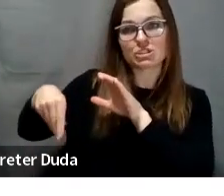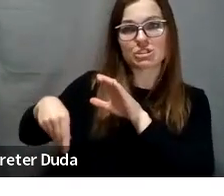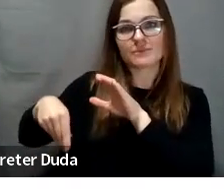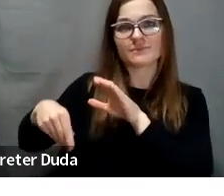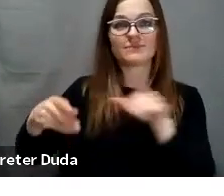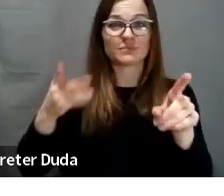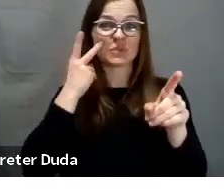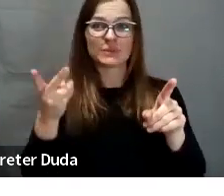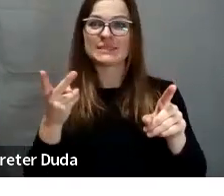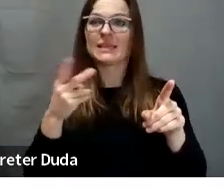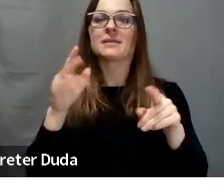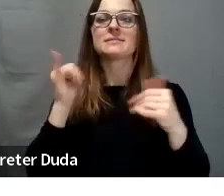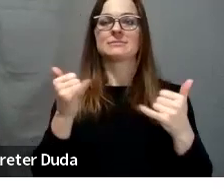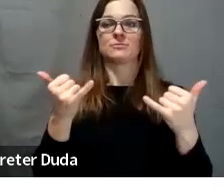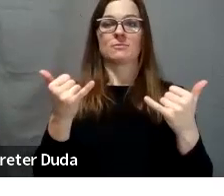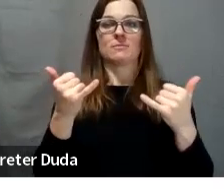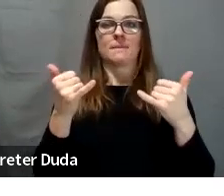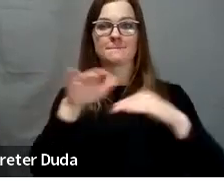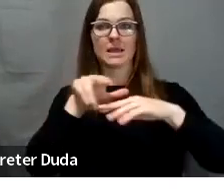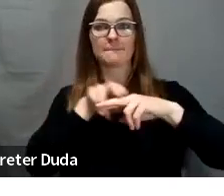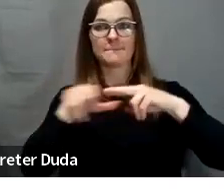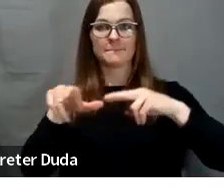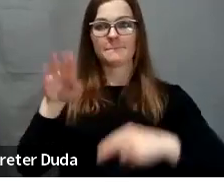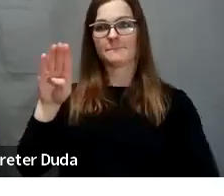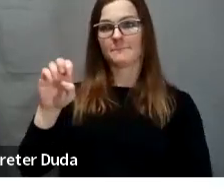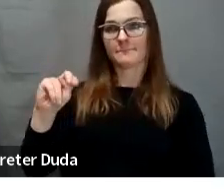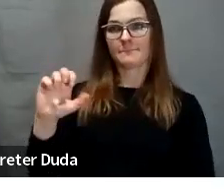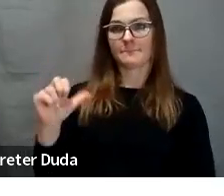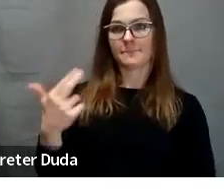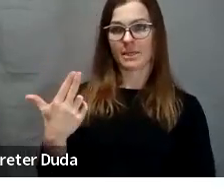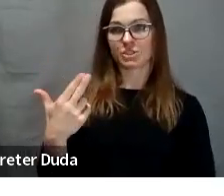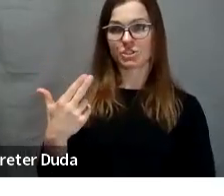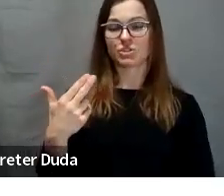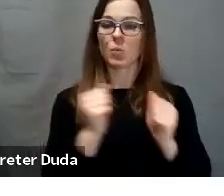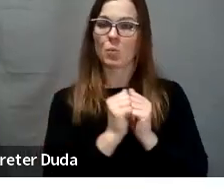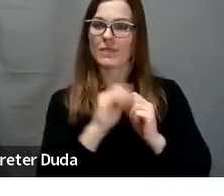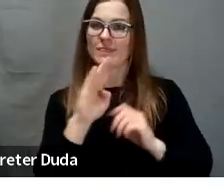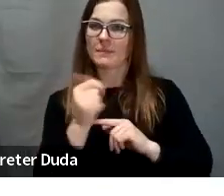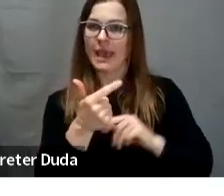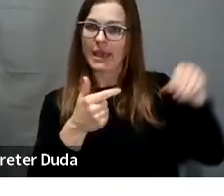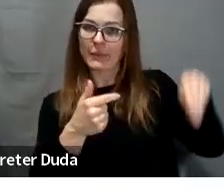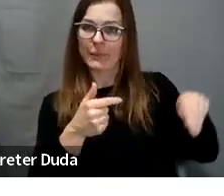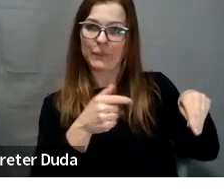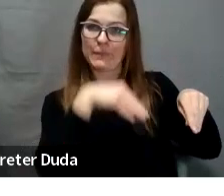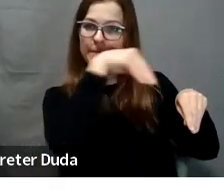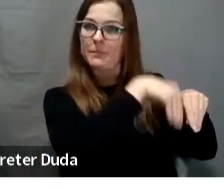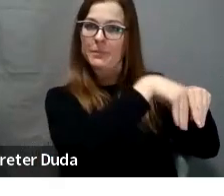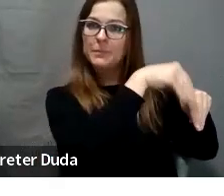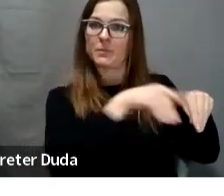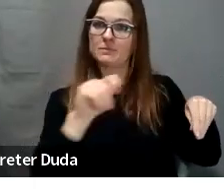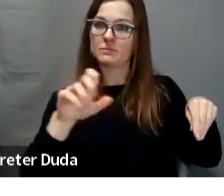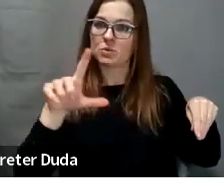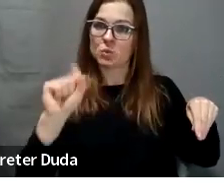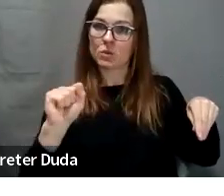upright position, which makes it a bench. It has a little tool bag hanging off the side of it. And then if you flip it over, that's what makes